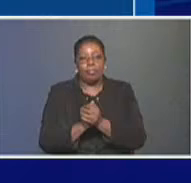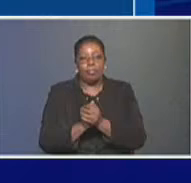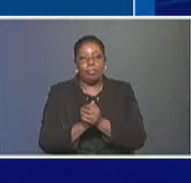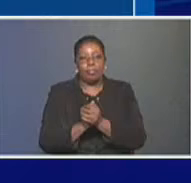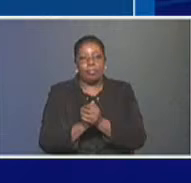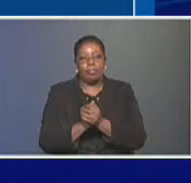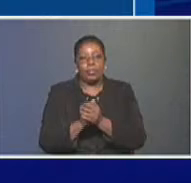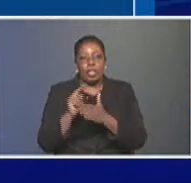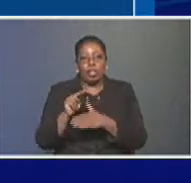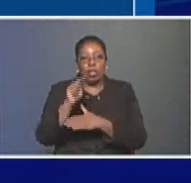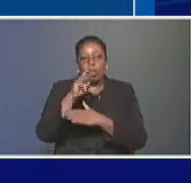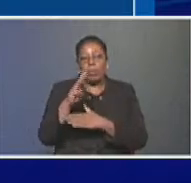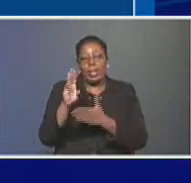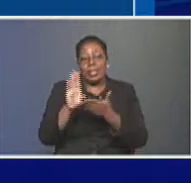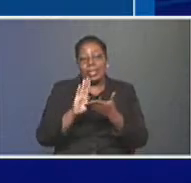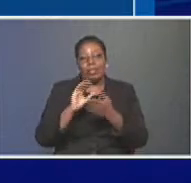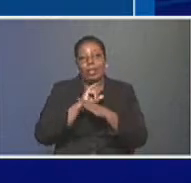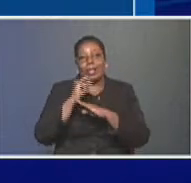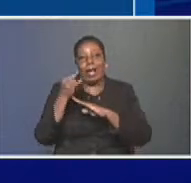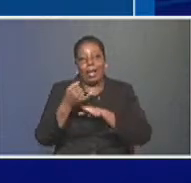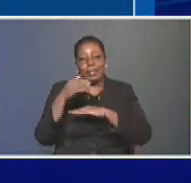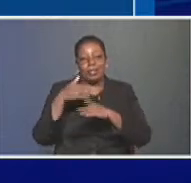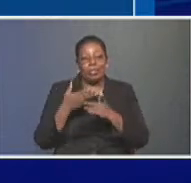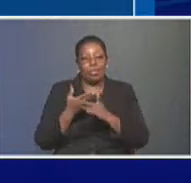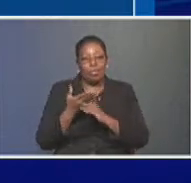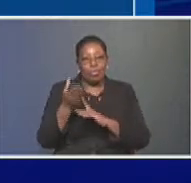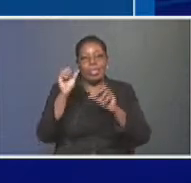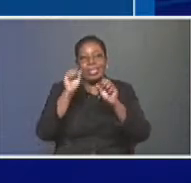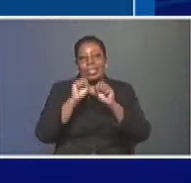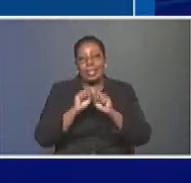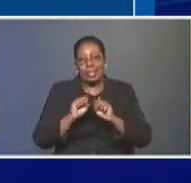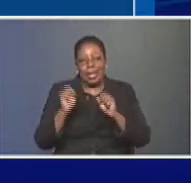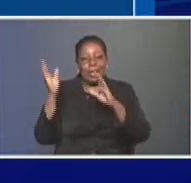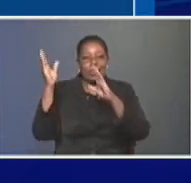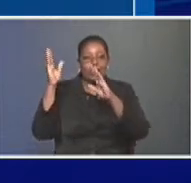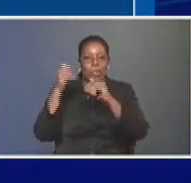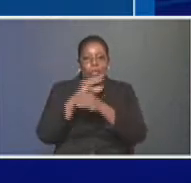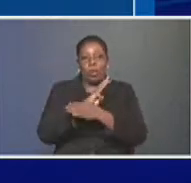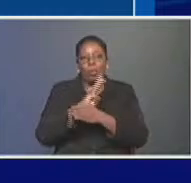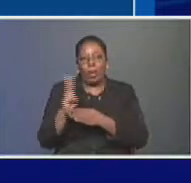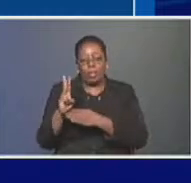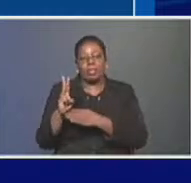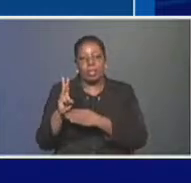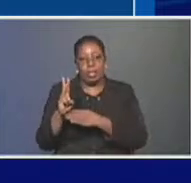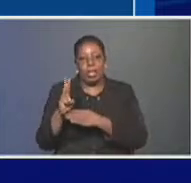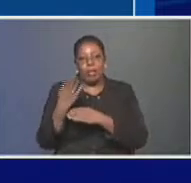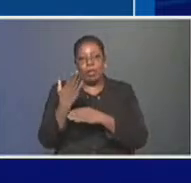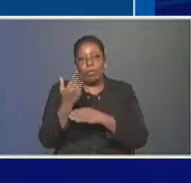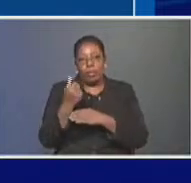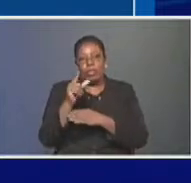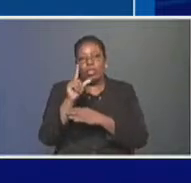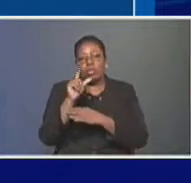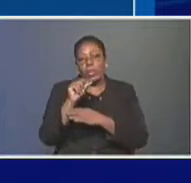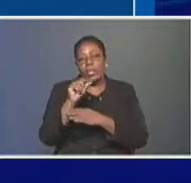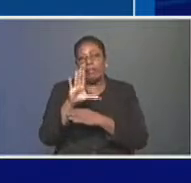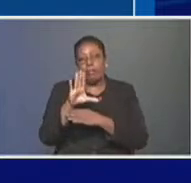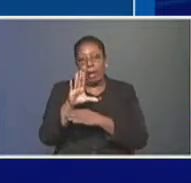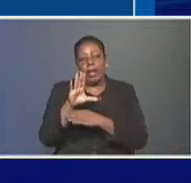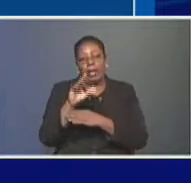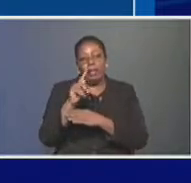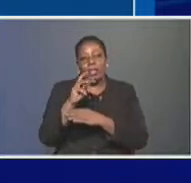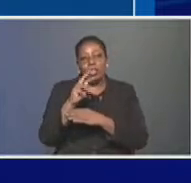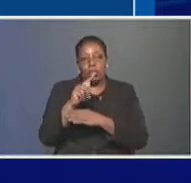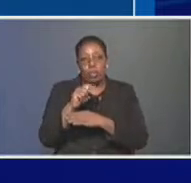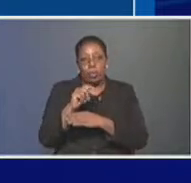Setter. In the Northwest and Central Islands tonight through Saturday, you can anticipate a westerly flow at 15 to 25 knots, very rough